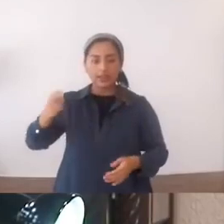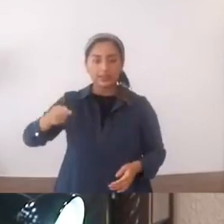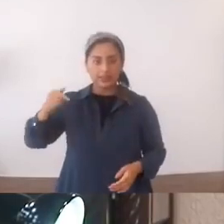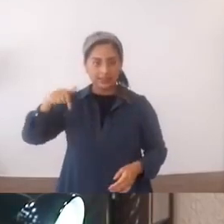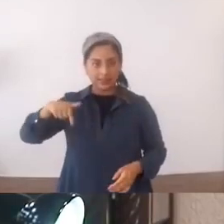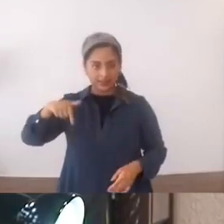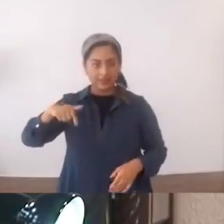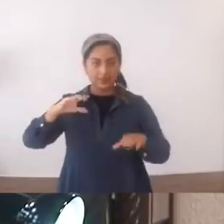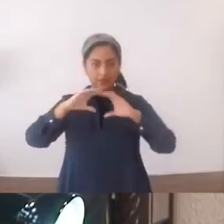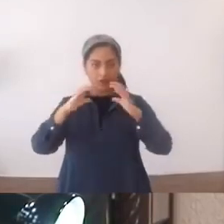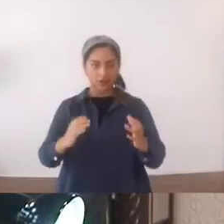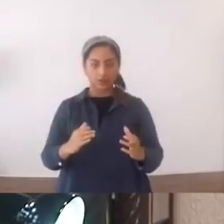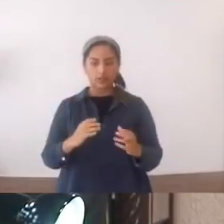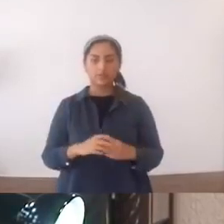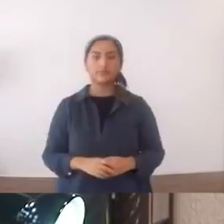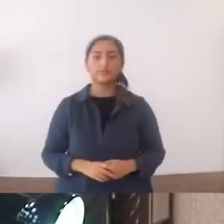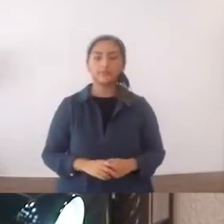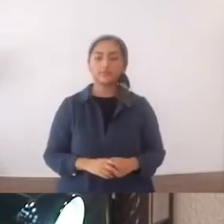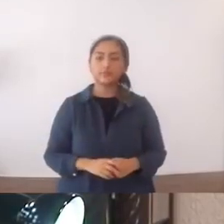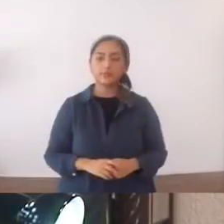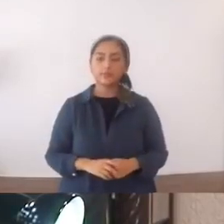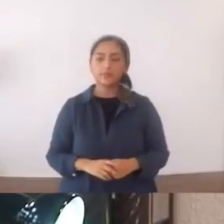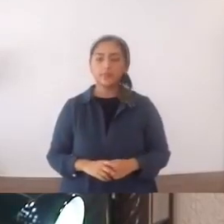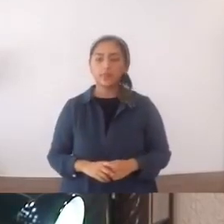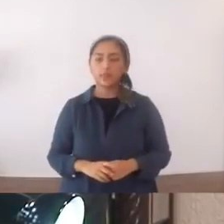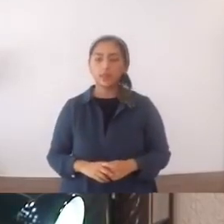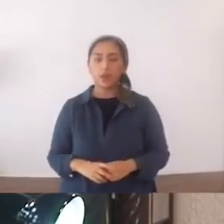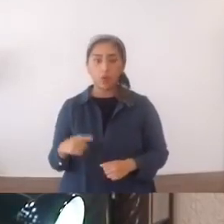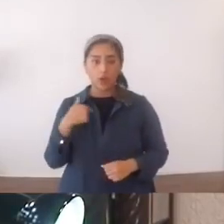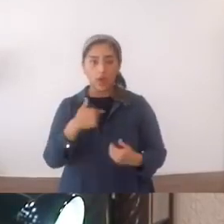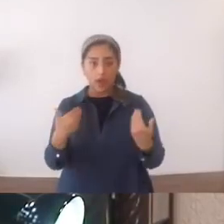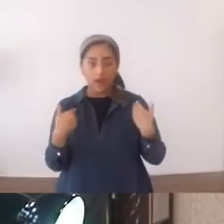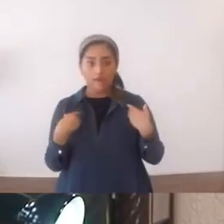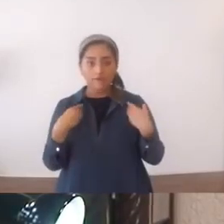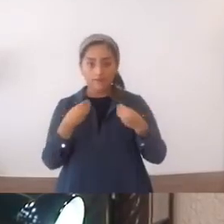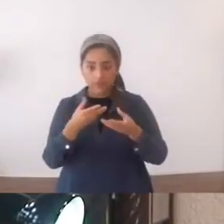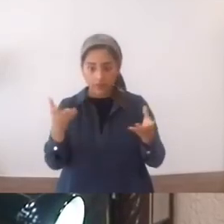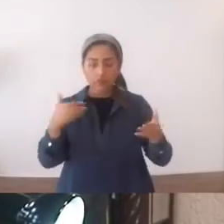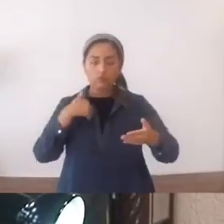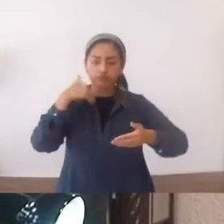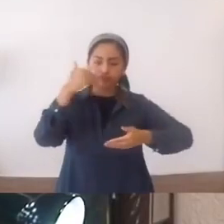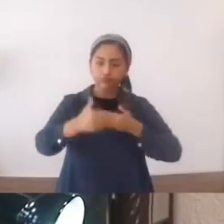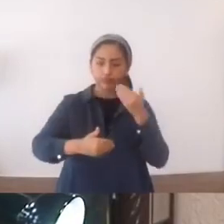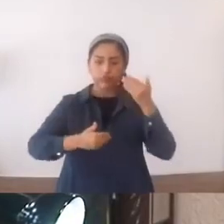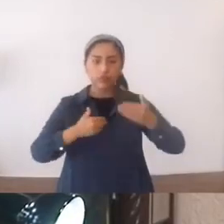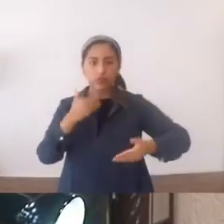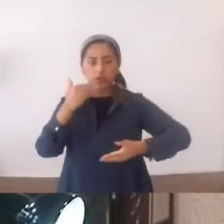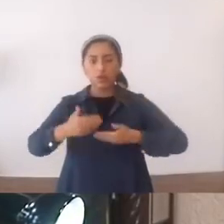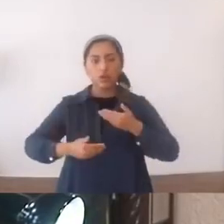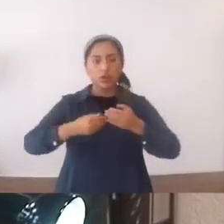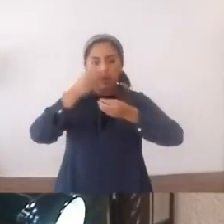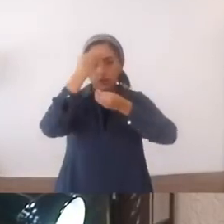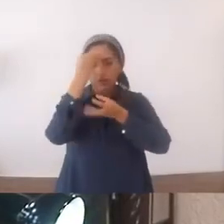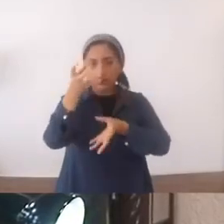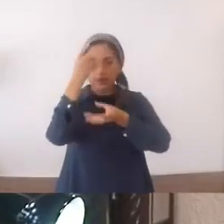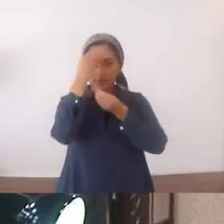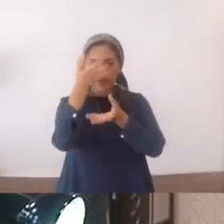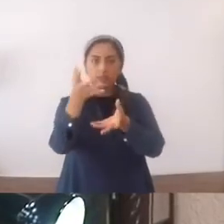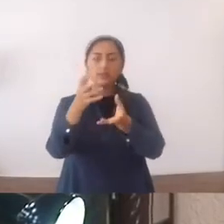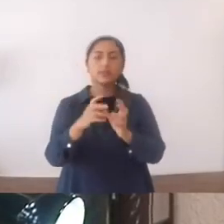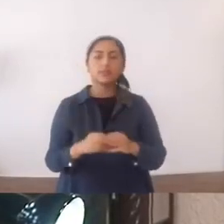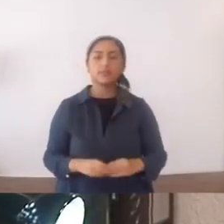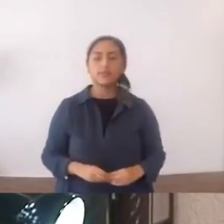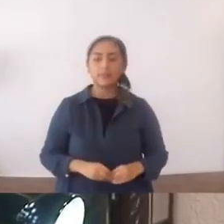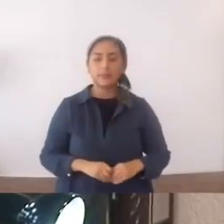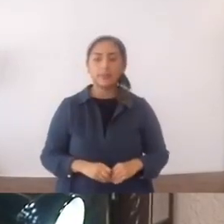transcurso de toda la historia de la congregación, Remember that through the whole history of this hemos congregation, dado paso a paso la